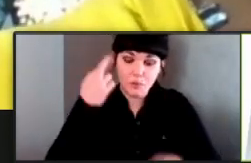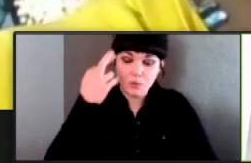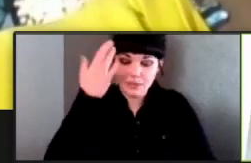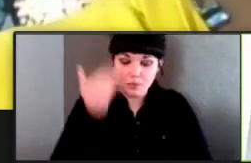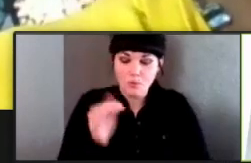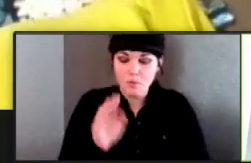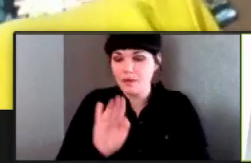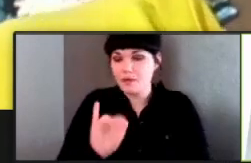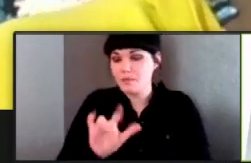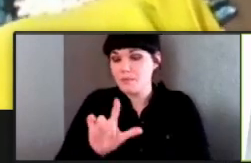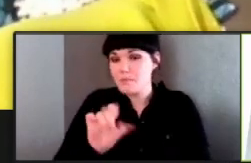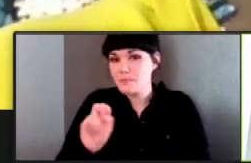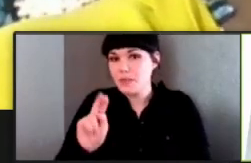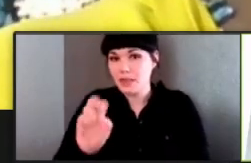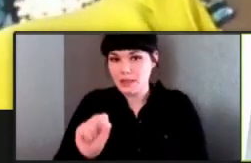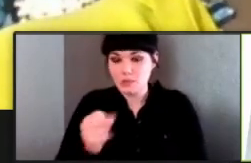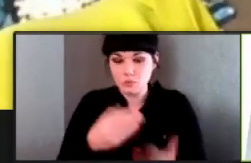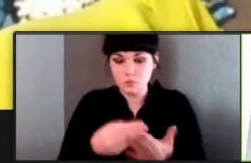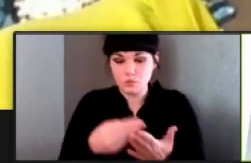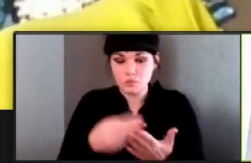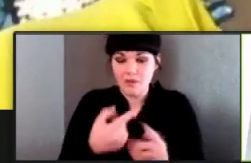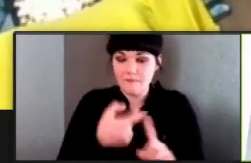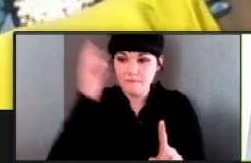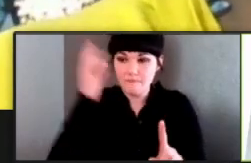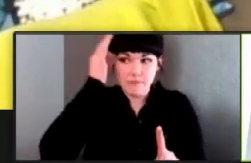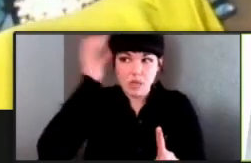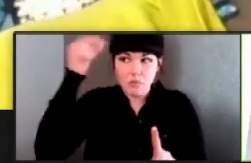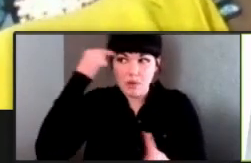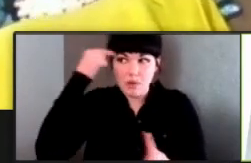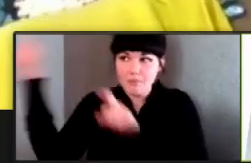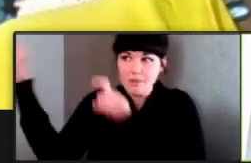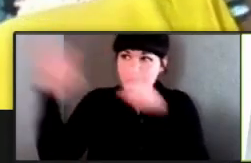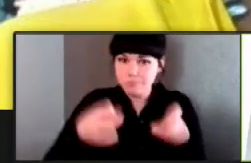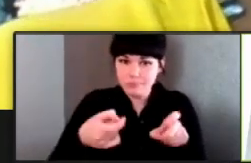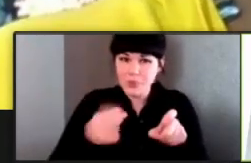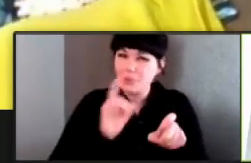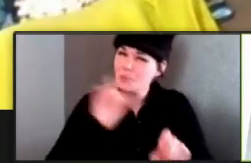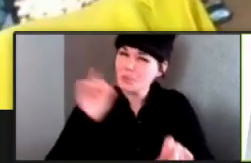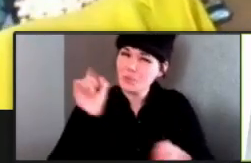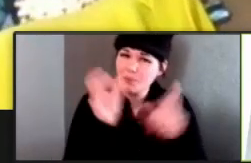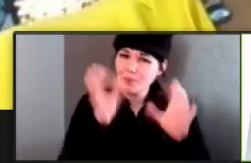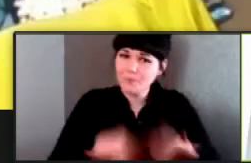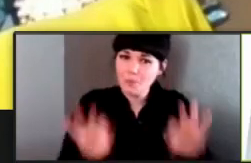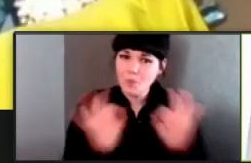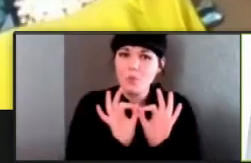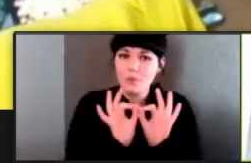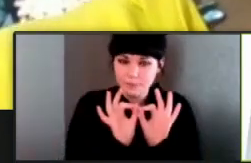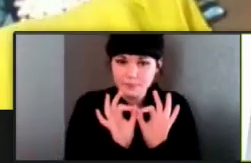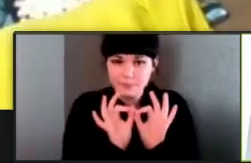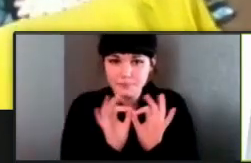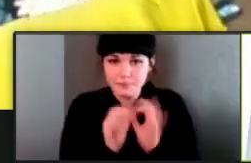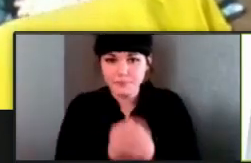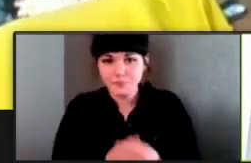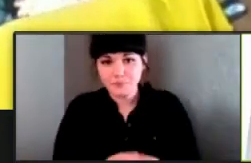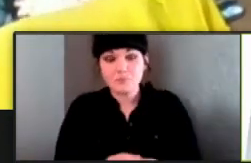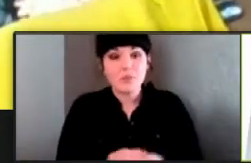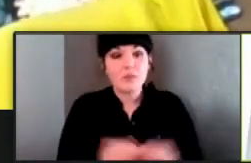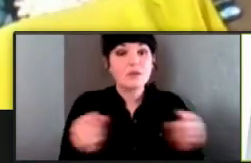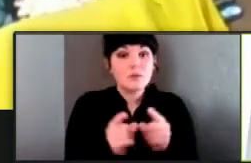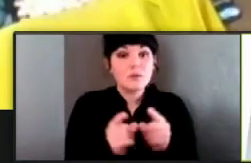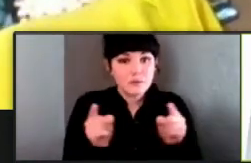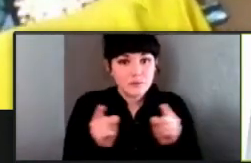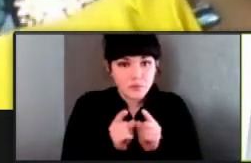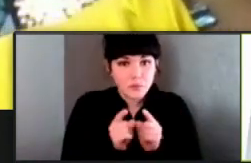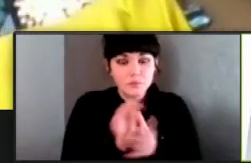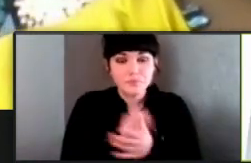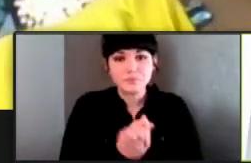so crucial. We absolutely need the money. And not only that, though, Jametta, there were also millions of dollars that